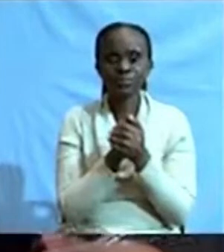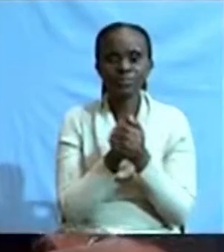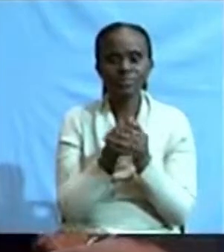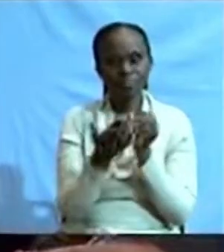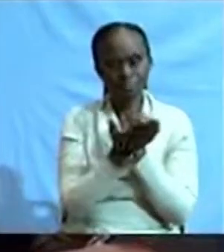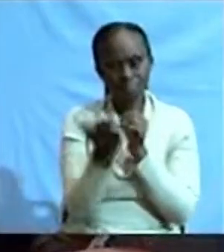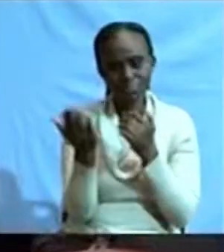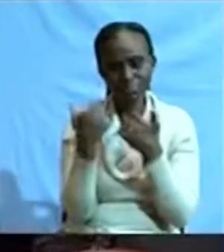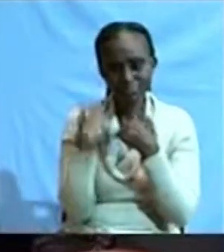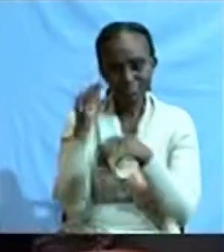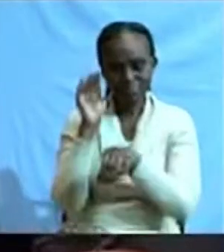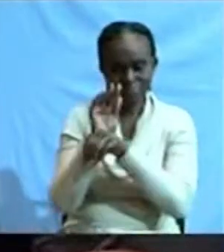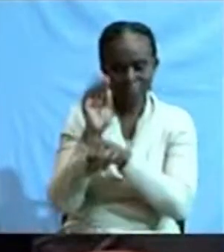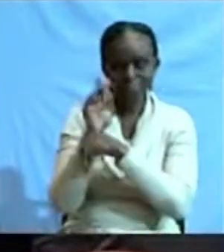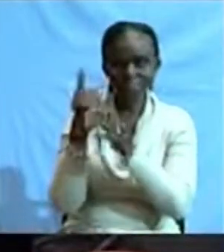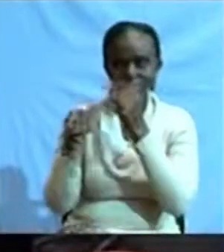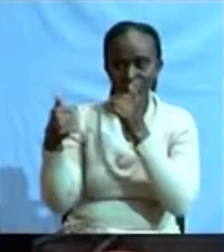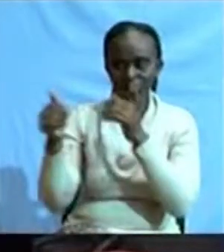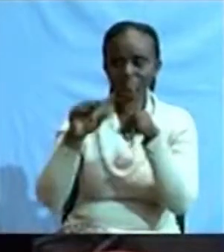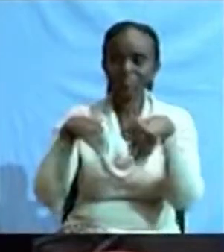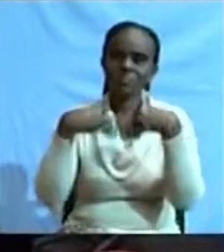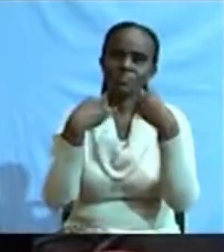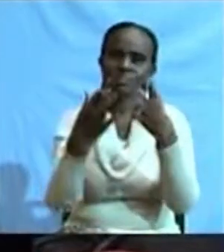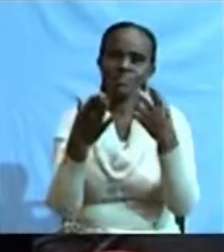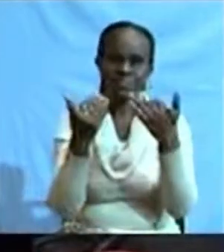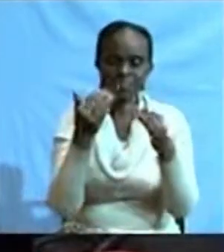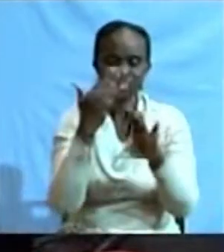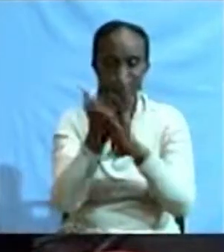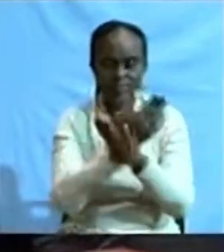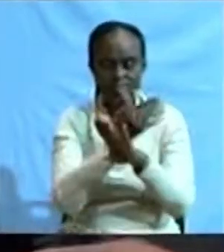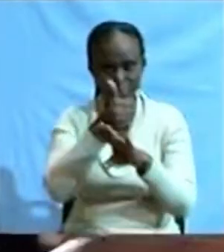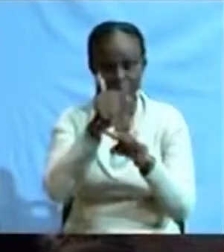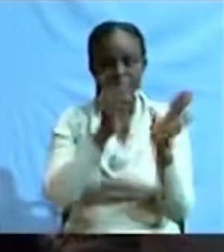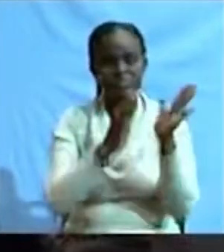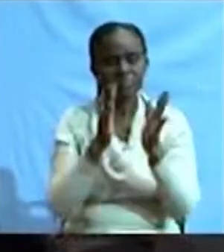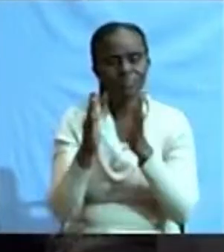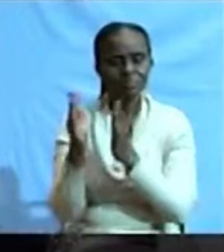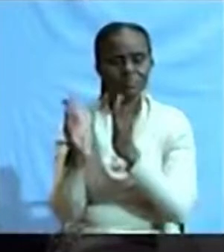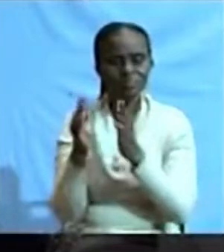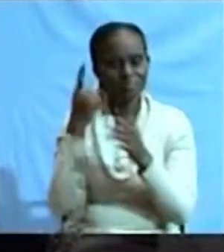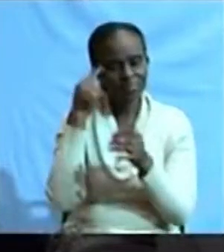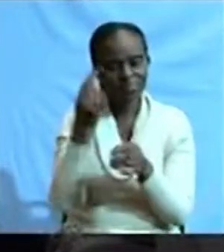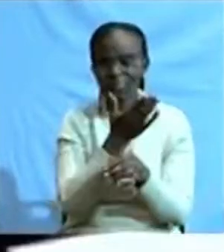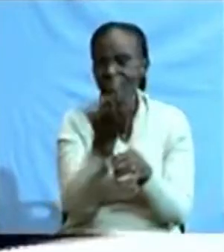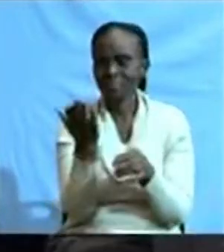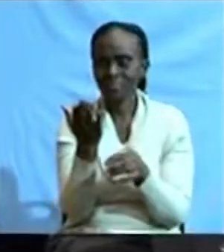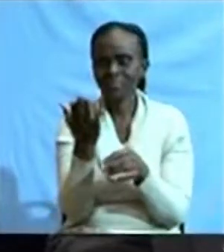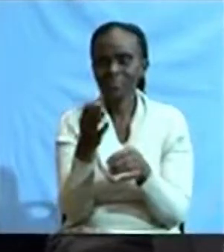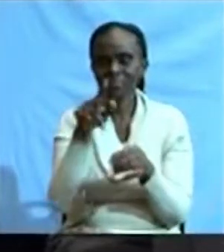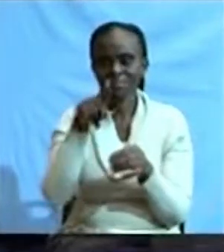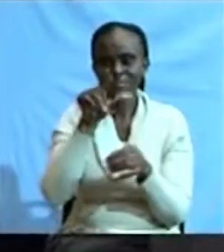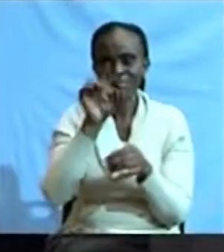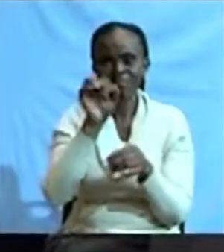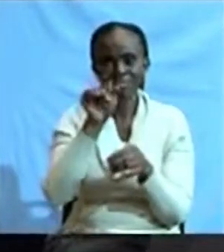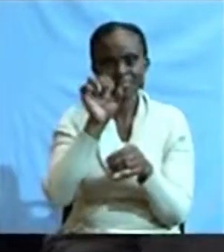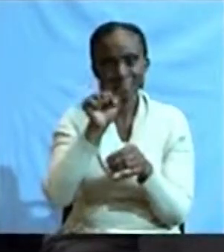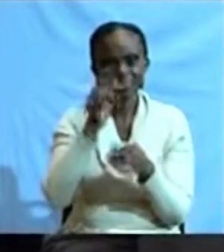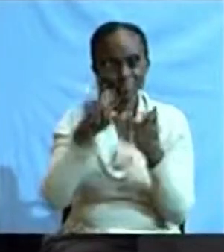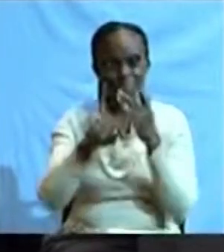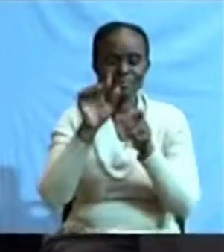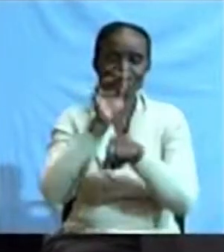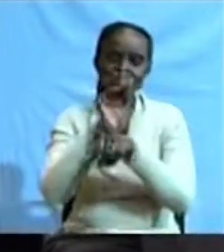there was a comment that they gave before you could plan for these plots. What comment did